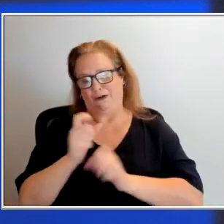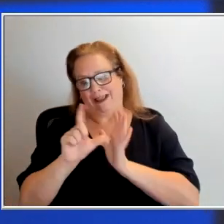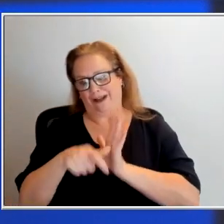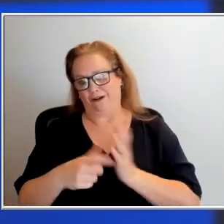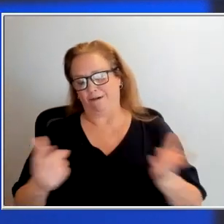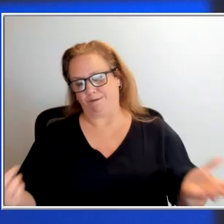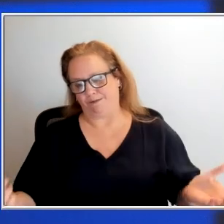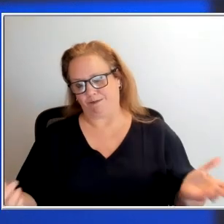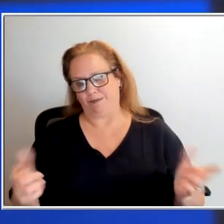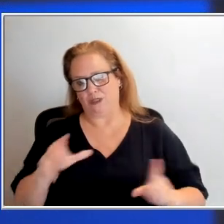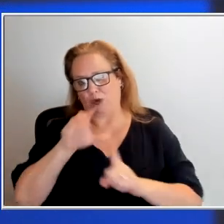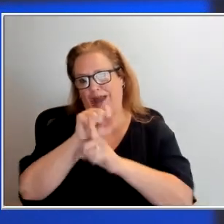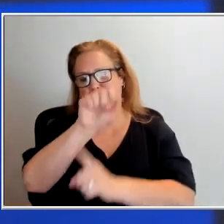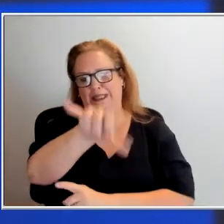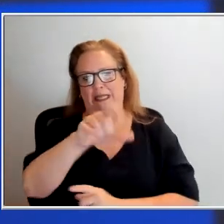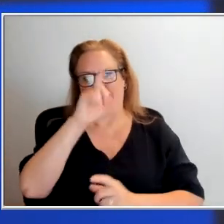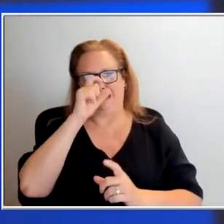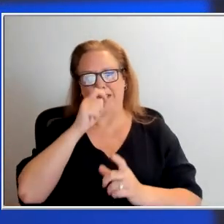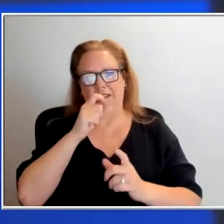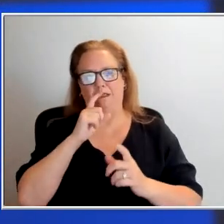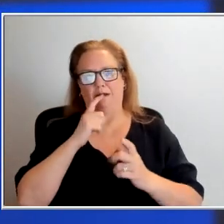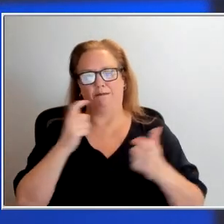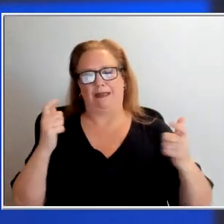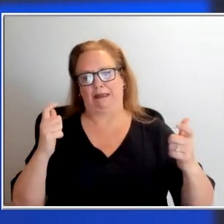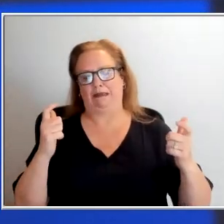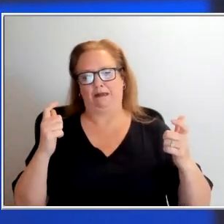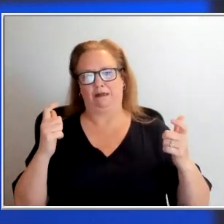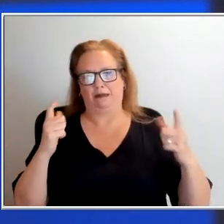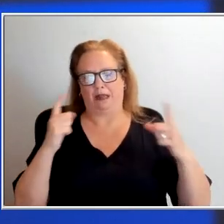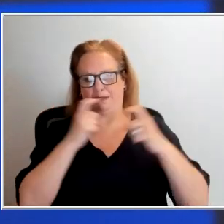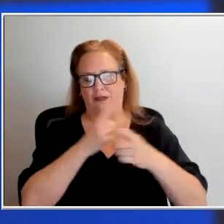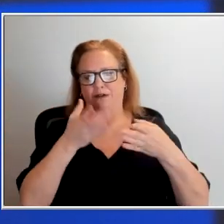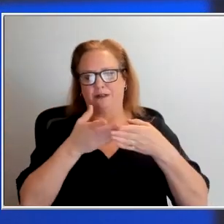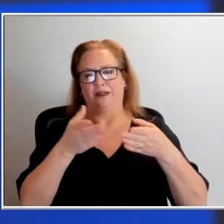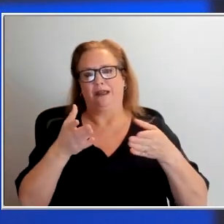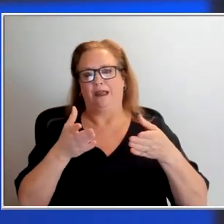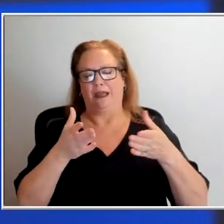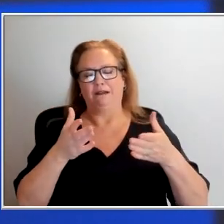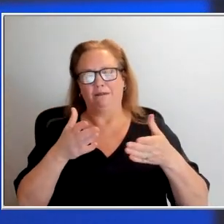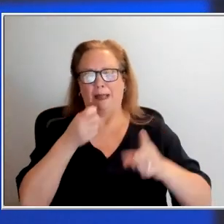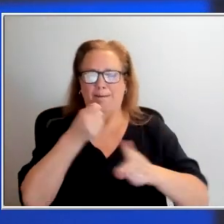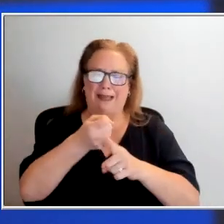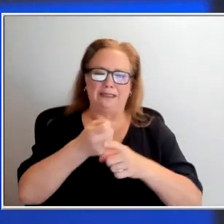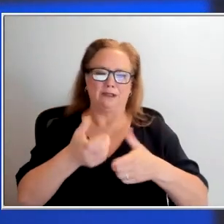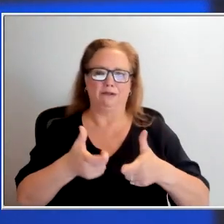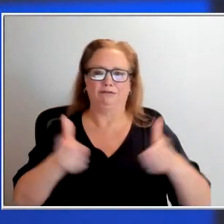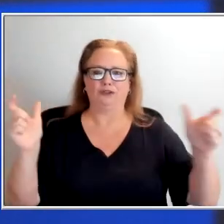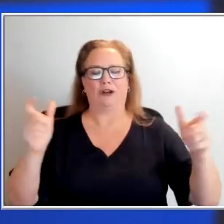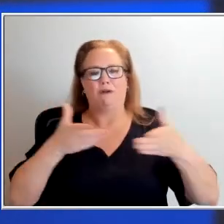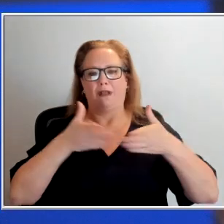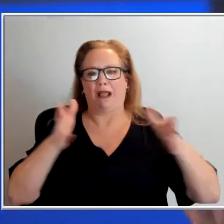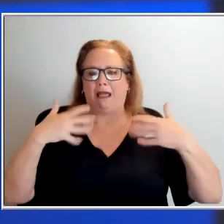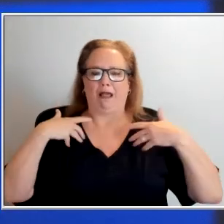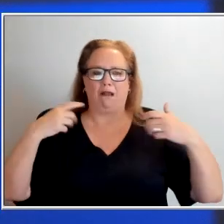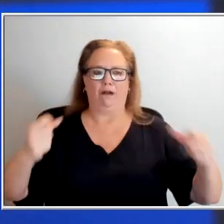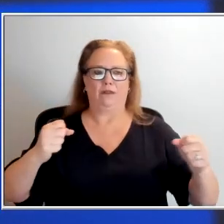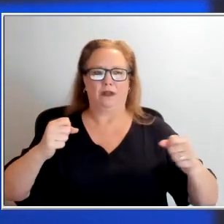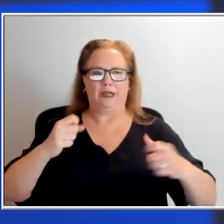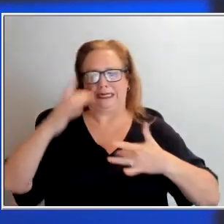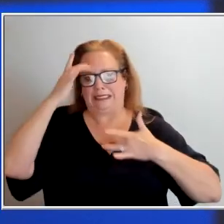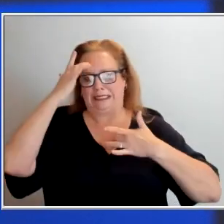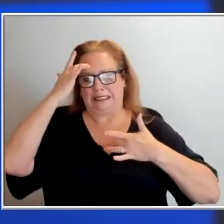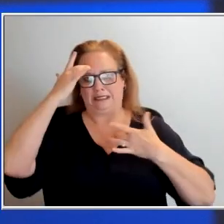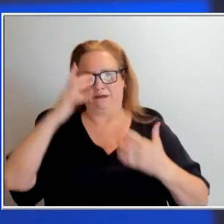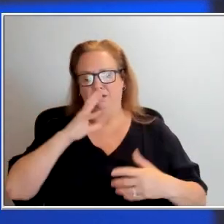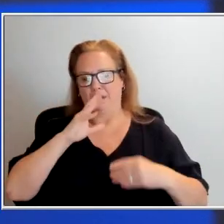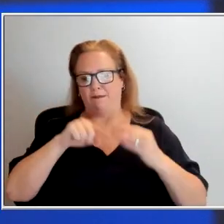catching them, because it has such big implications for their overall health, their ability to keep off other diseases, particularly, we follow